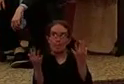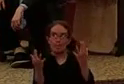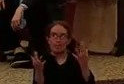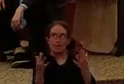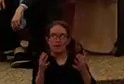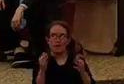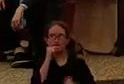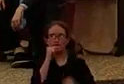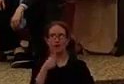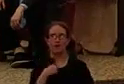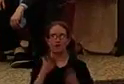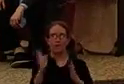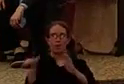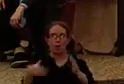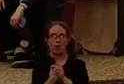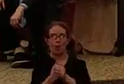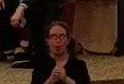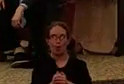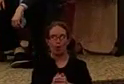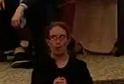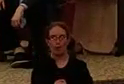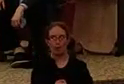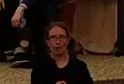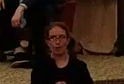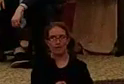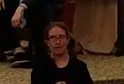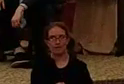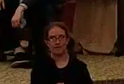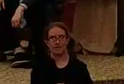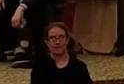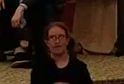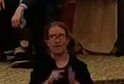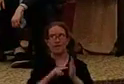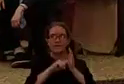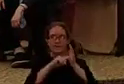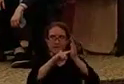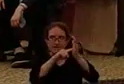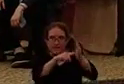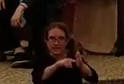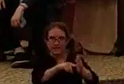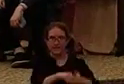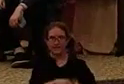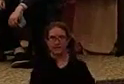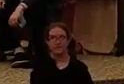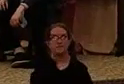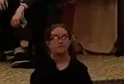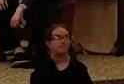You just told me you're going to give me all this land. Give me a sign.